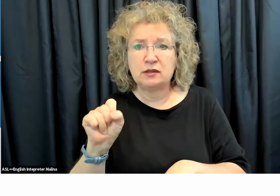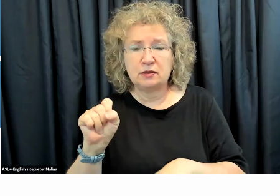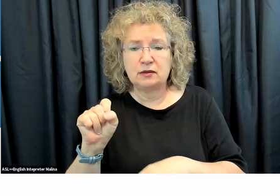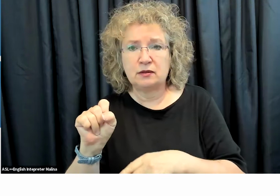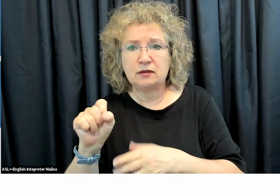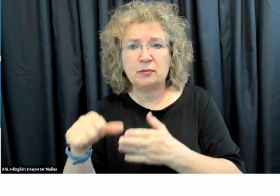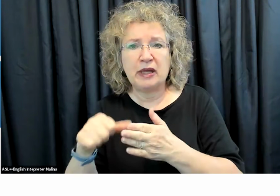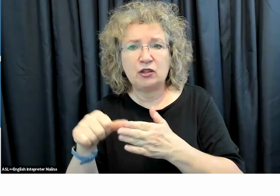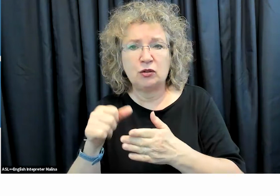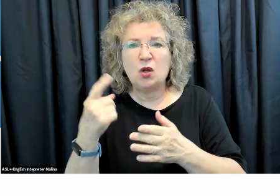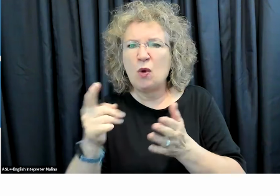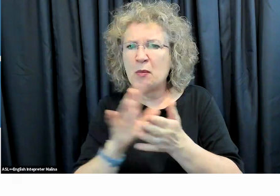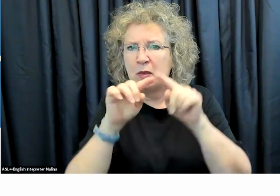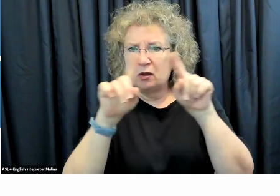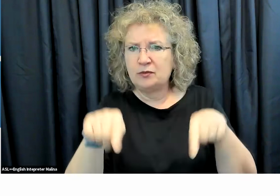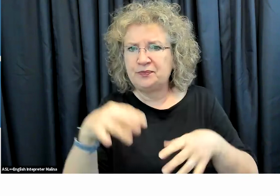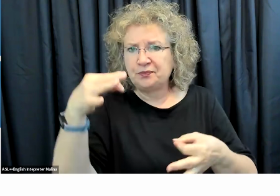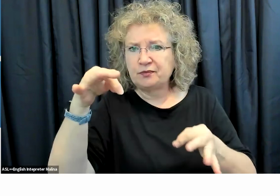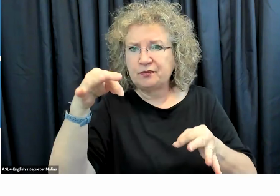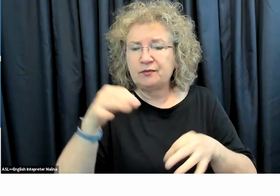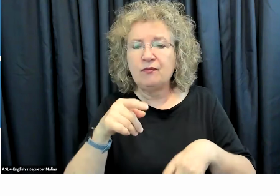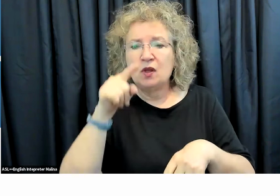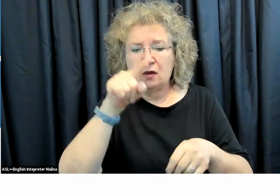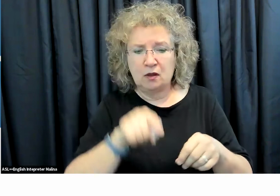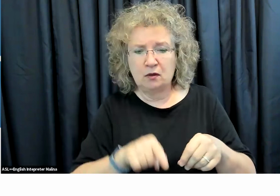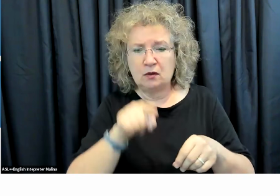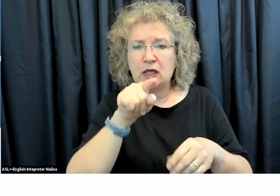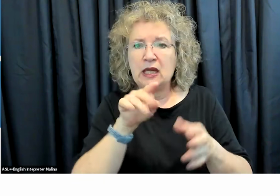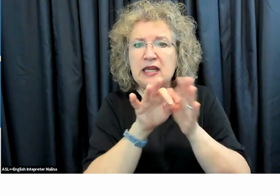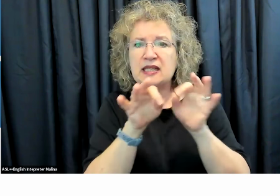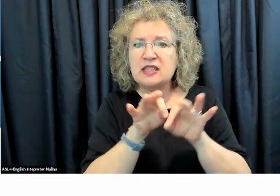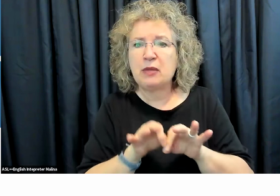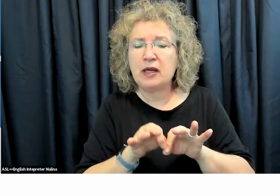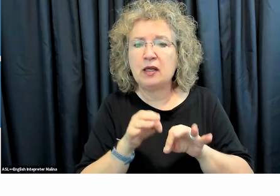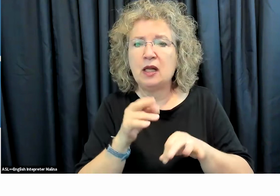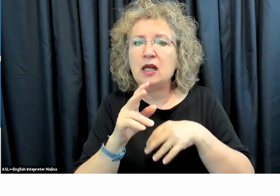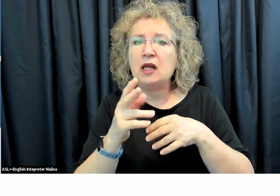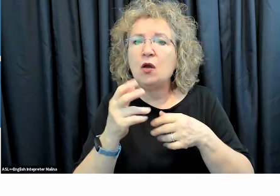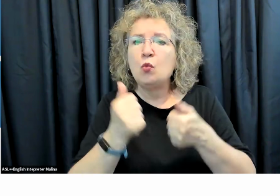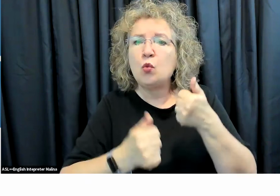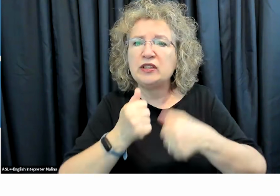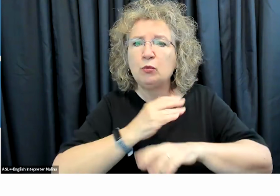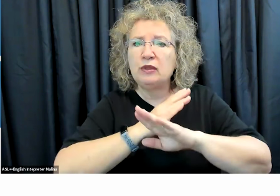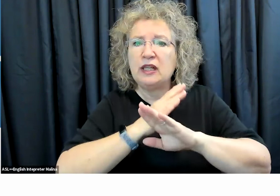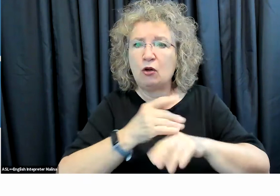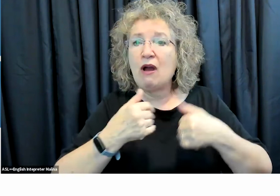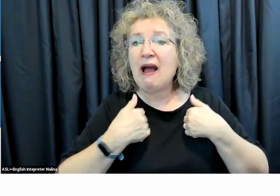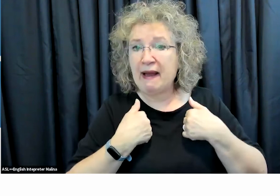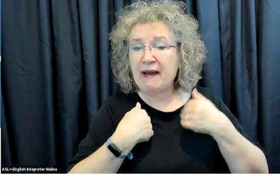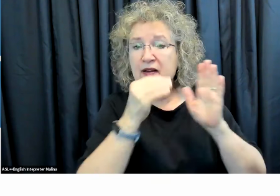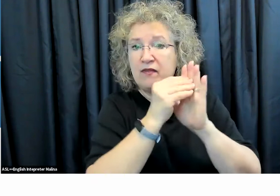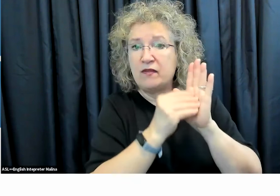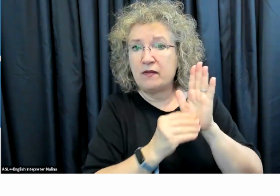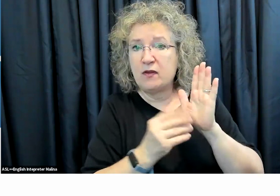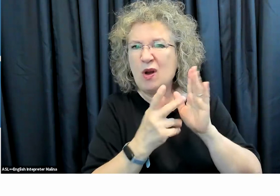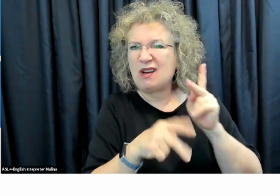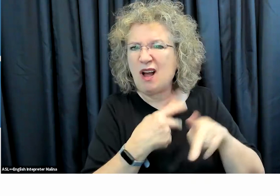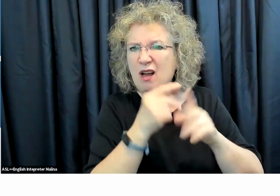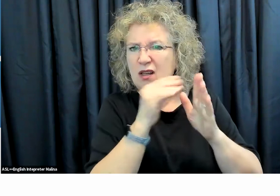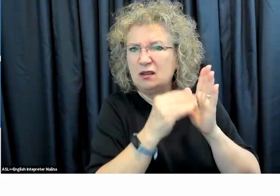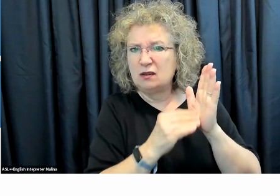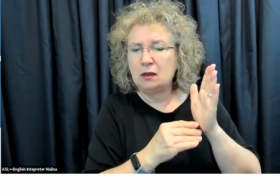the kinds of coverages, in other words, the kinds of protections that you have, the dollar limits